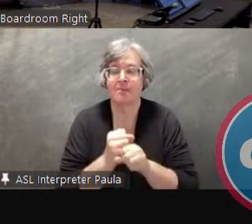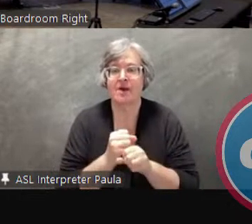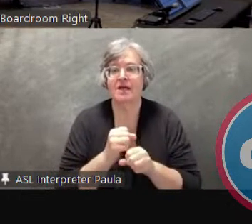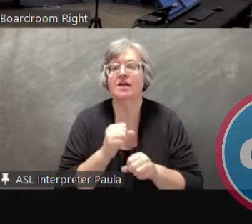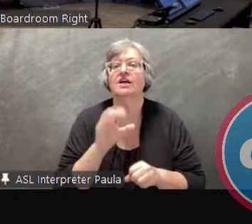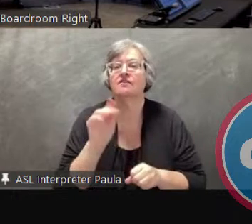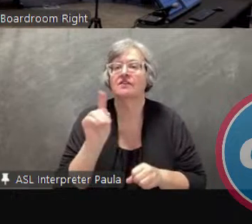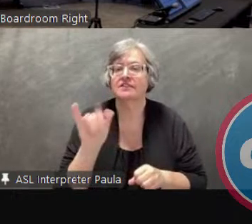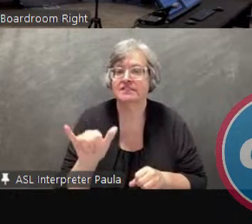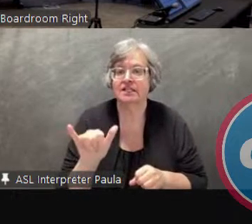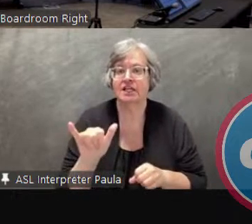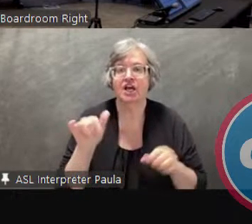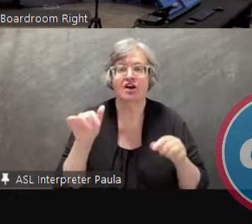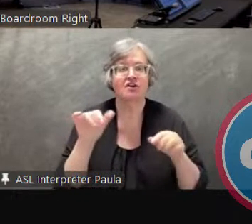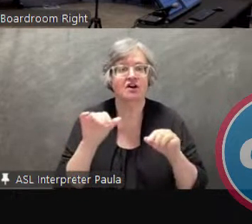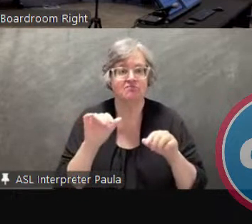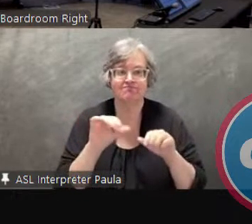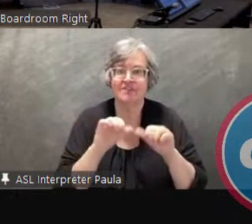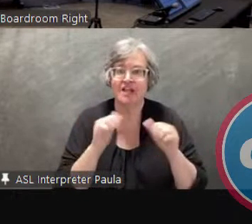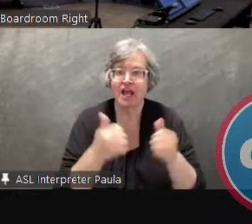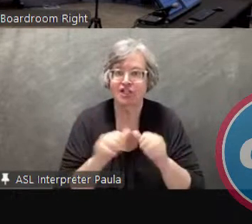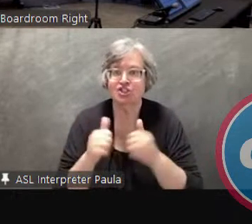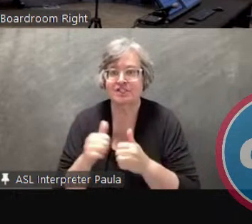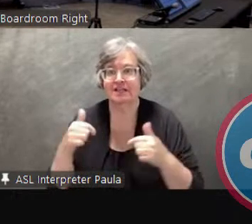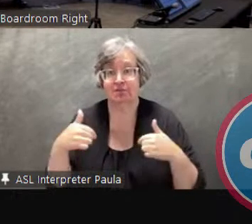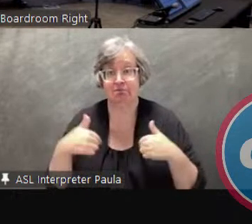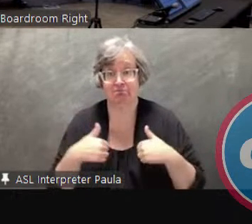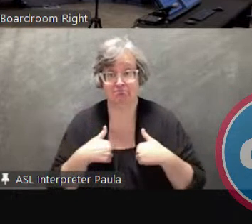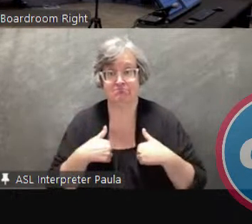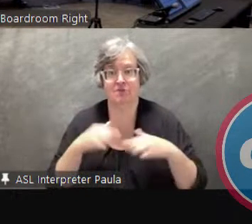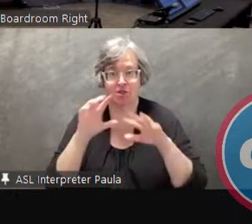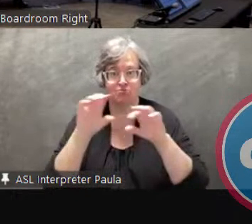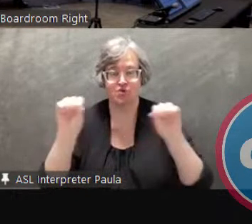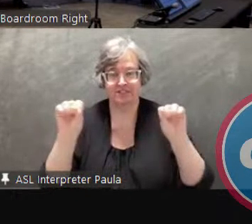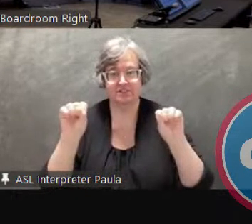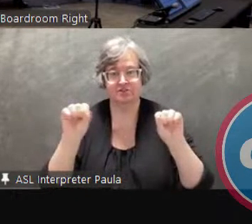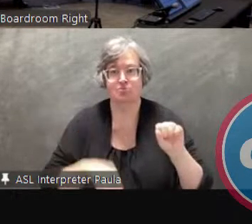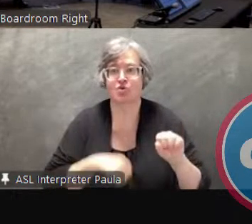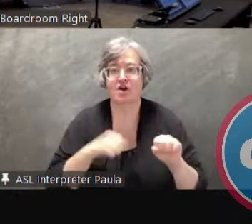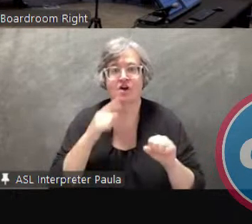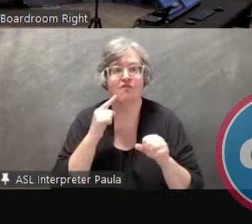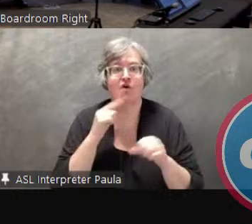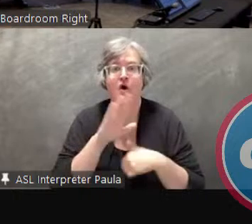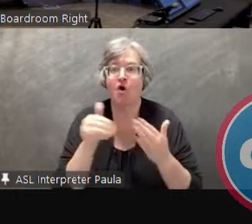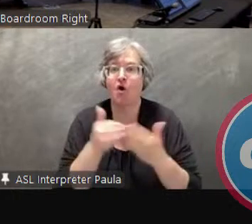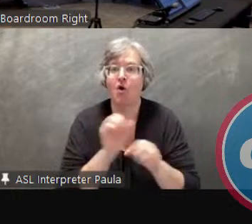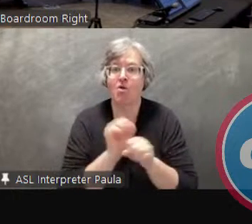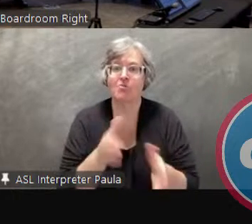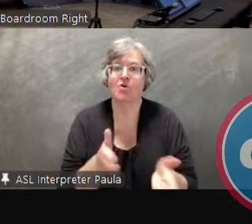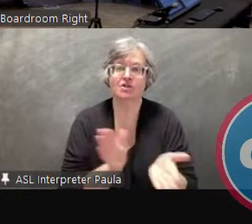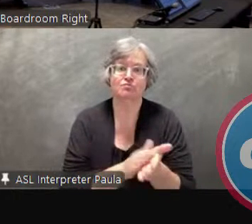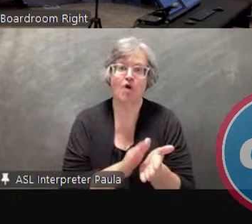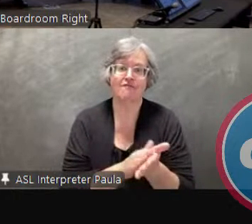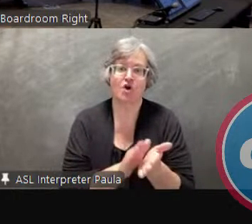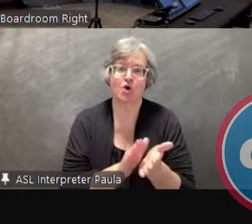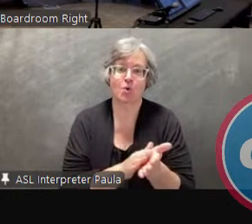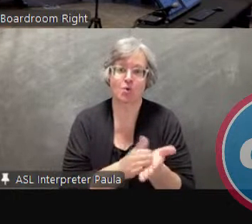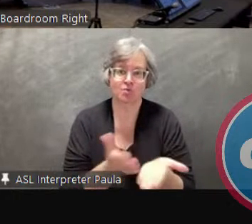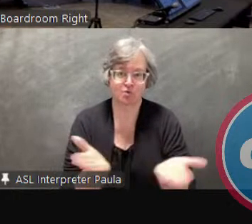and this president very proud. And to all of them, I say, bravo.